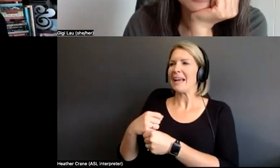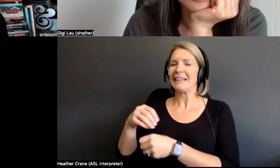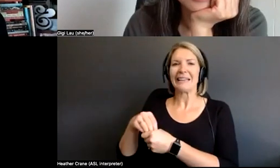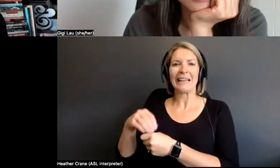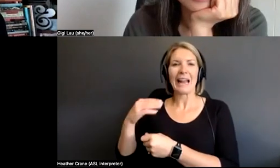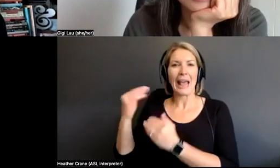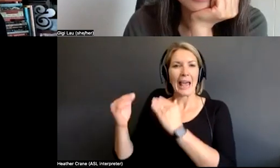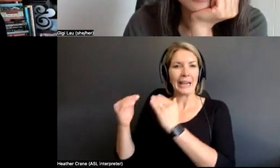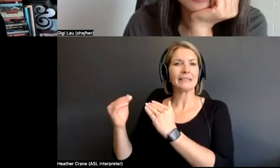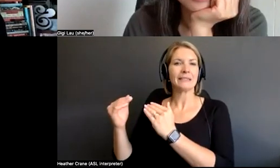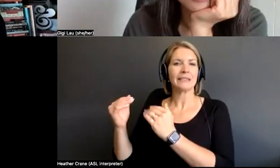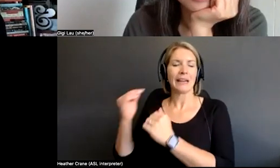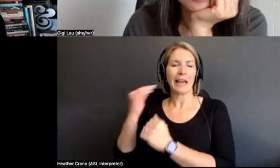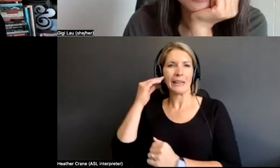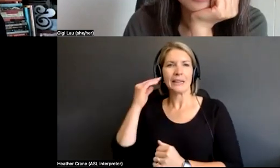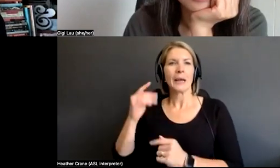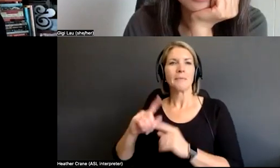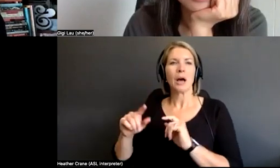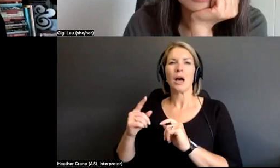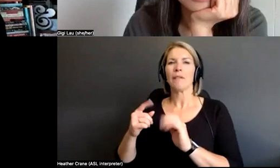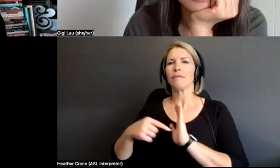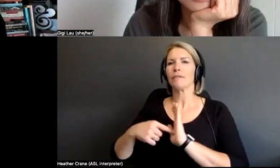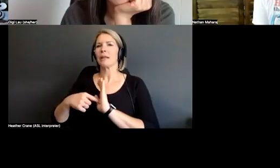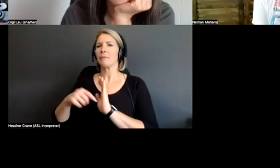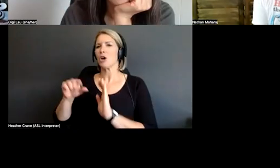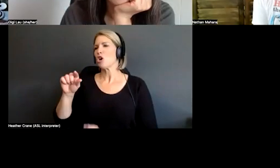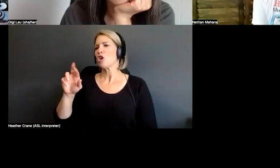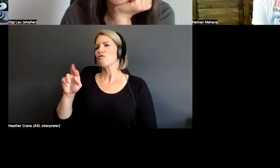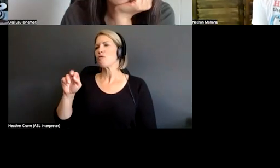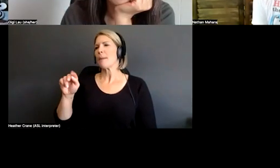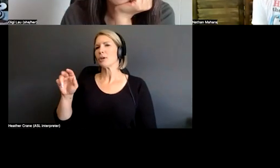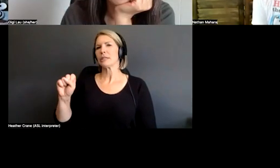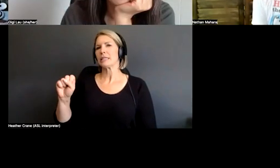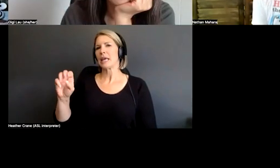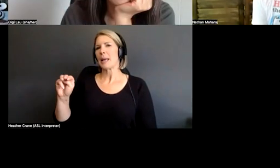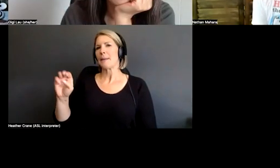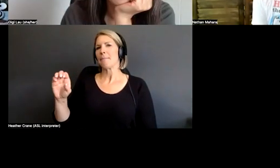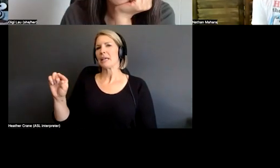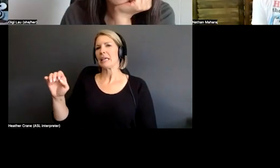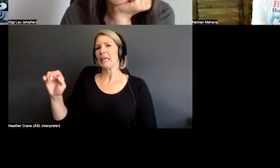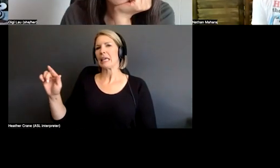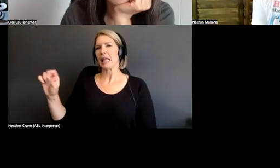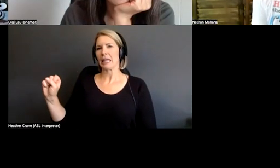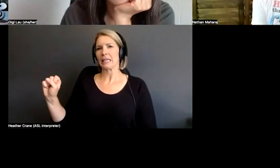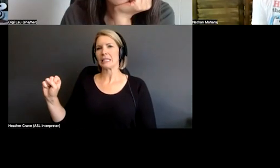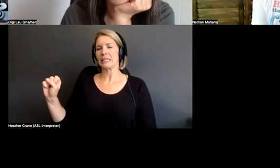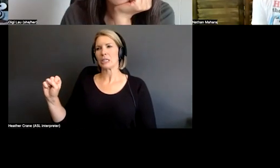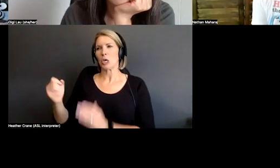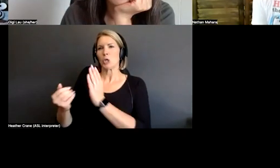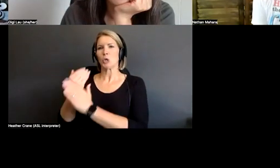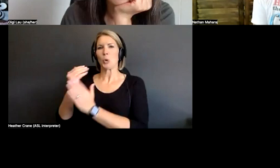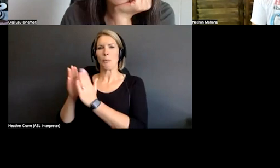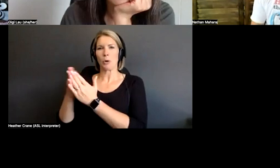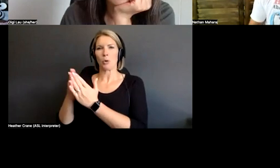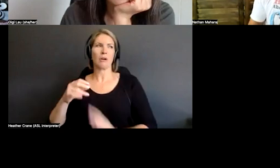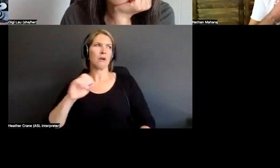some panels that I did at Eden Mills is Robert McGill's latest book. That went through the ringer a bit. Came